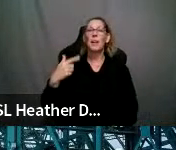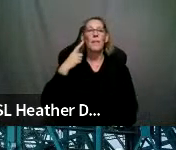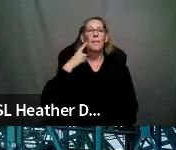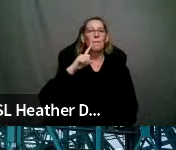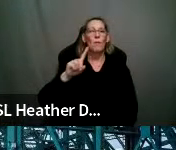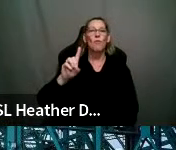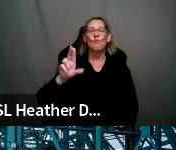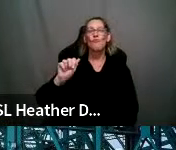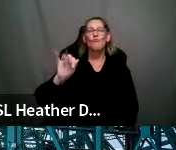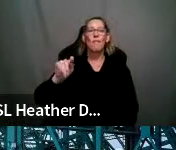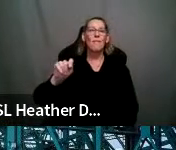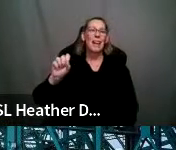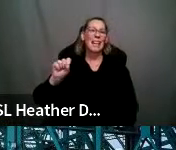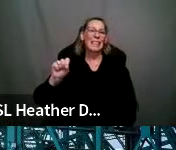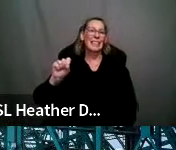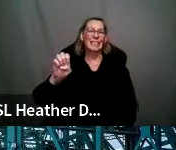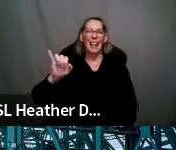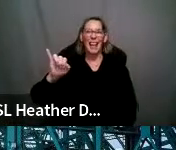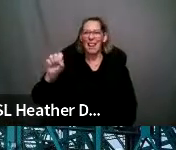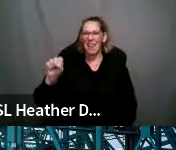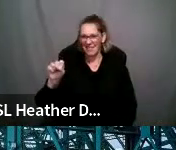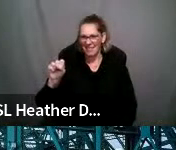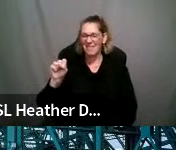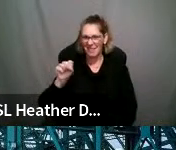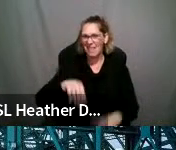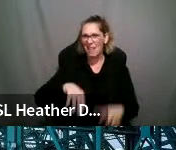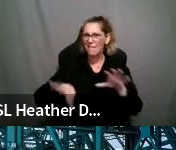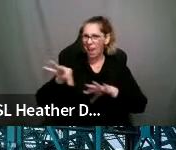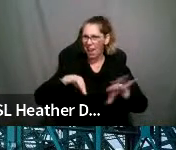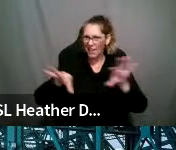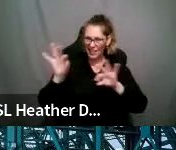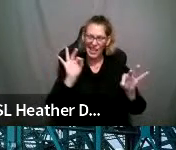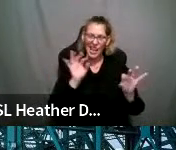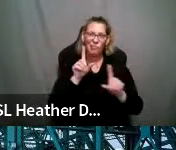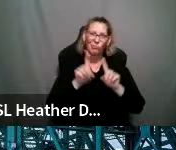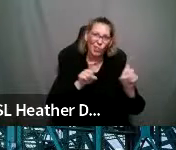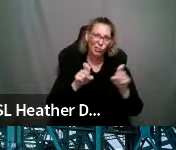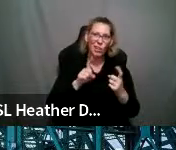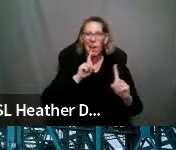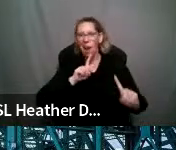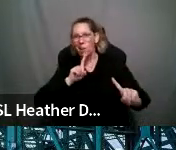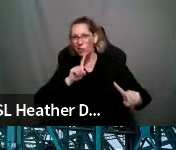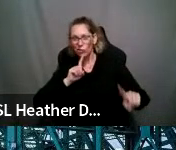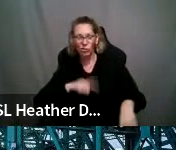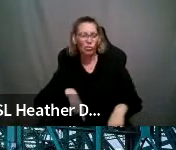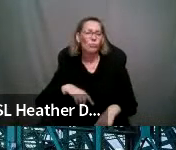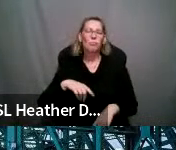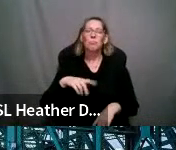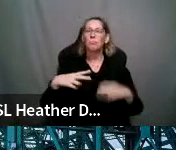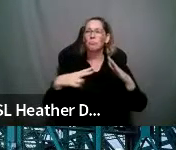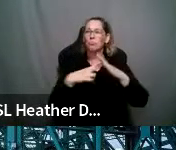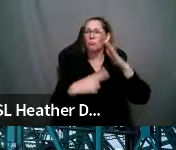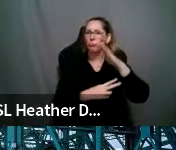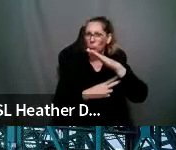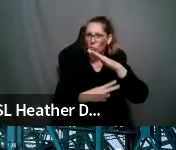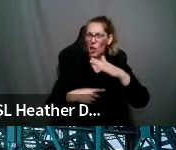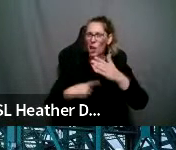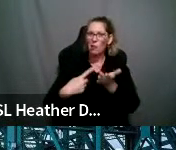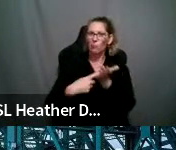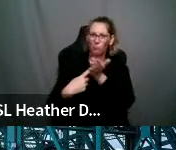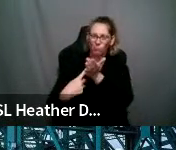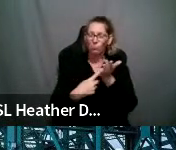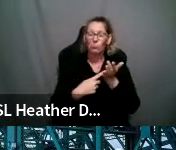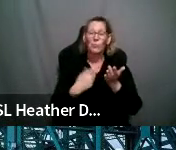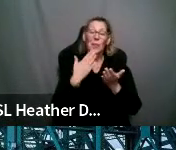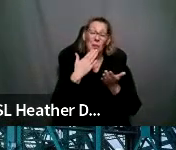and question and answer session for the Interstate Bridge Replacement Program. Thank you everybody who was able to make it tonight. We've got a